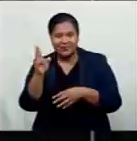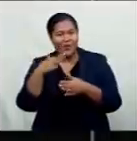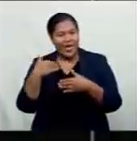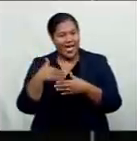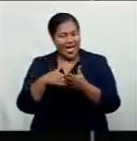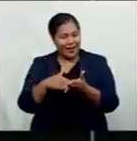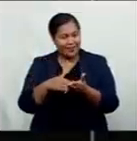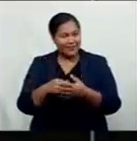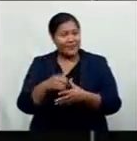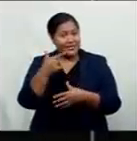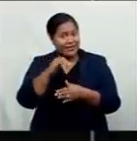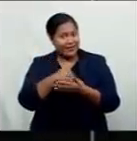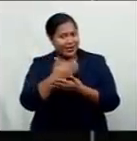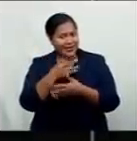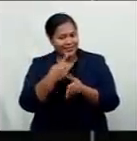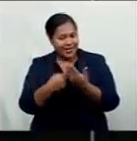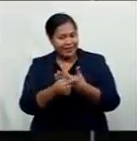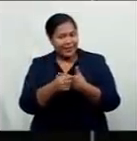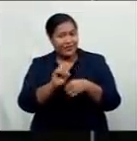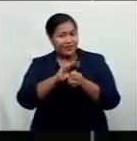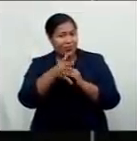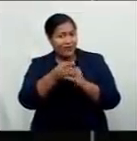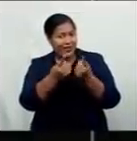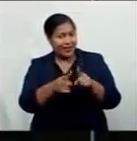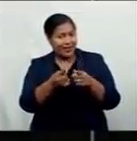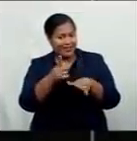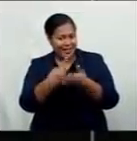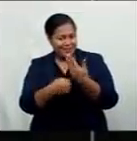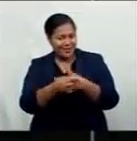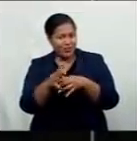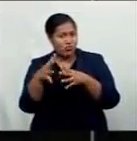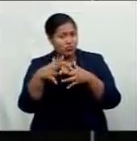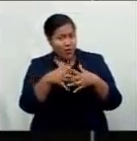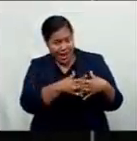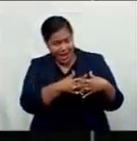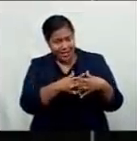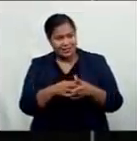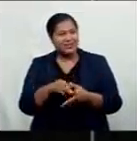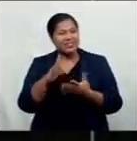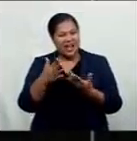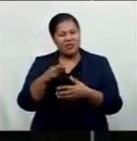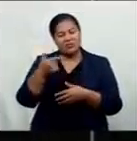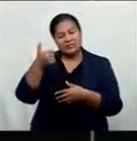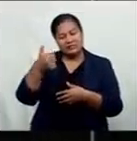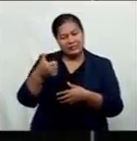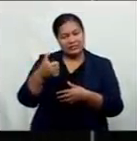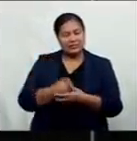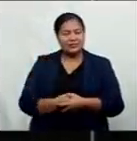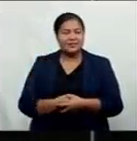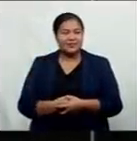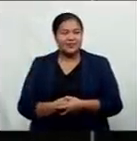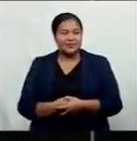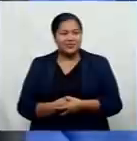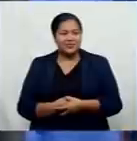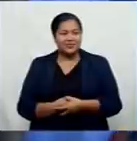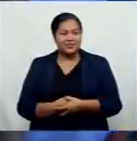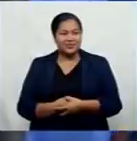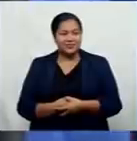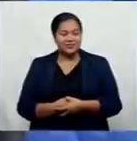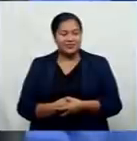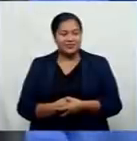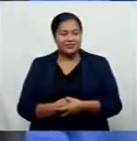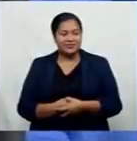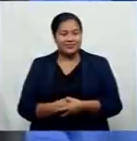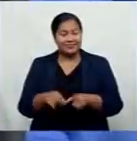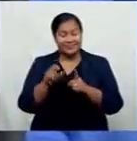7-day rolling average for COVID-19 deaths per day in the Western Division stands at 6. Kritika Kumar reports.